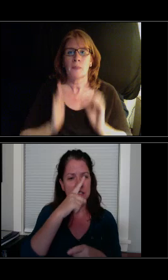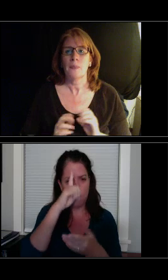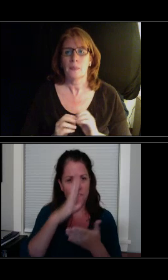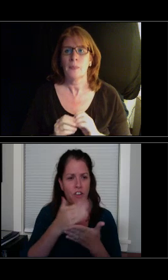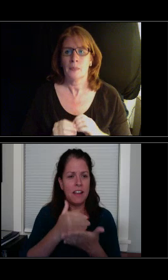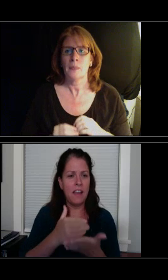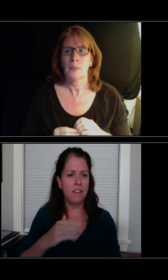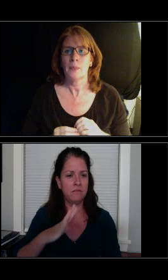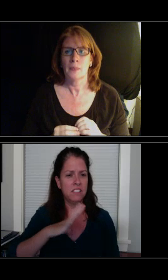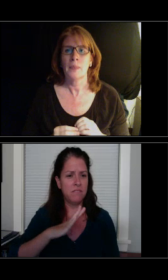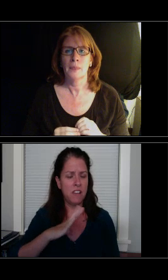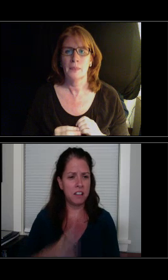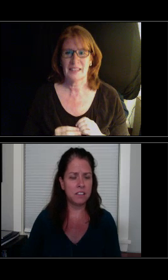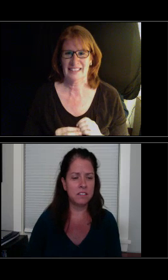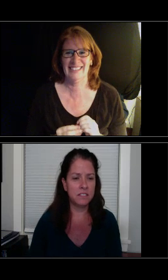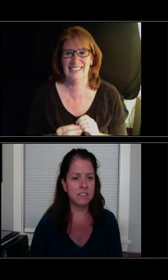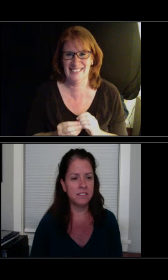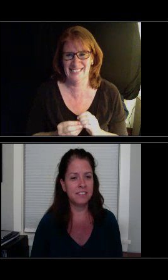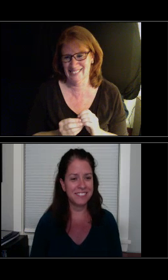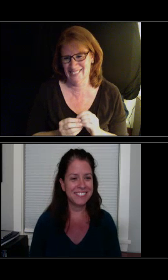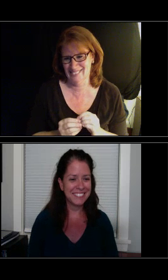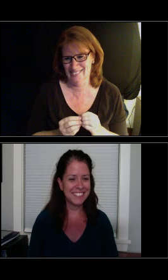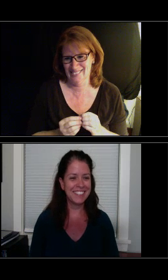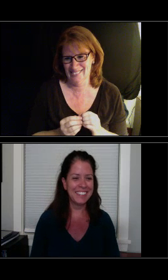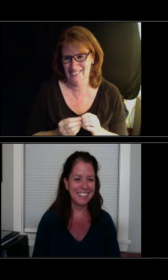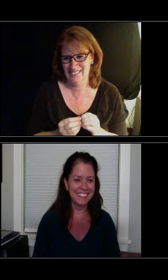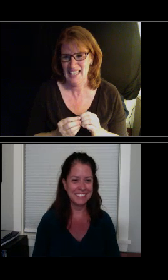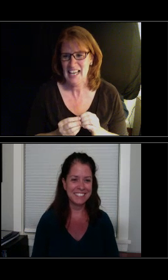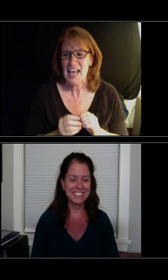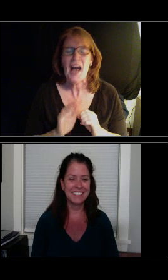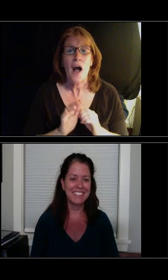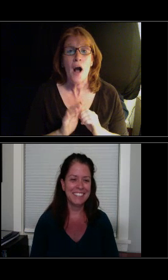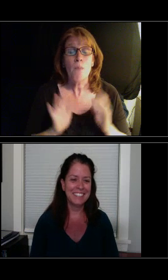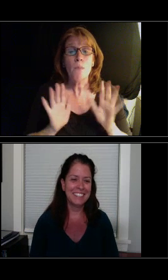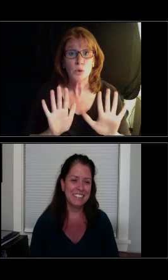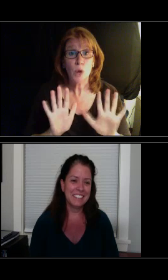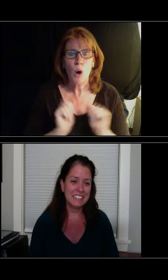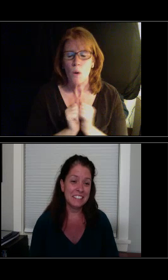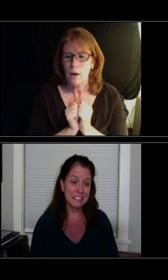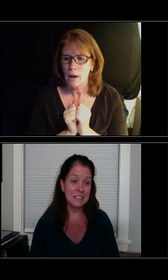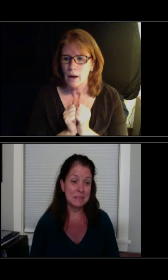here. Anyway, it's fine. Don't worry about it, Robyn. It's fine.